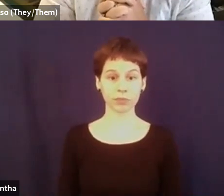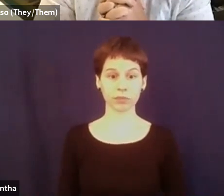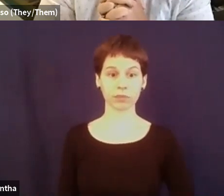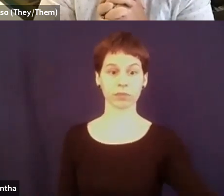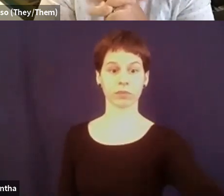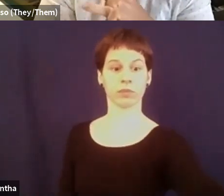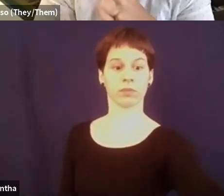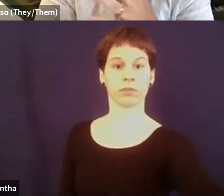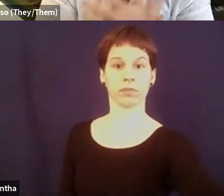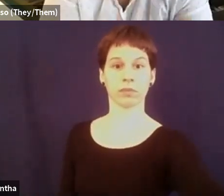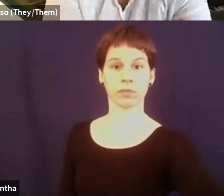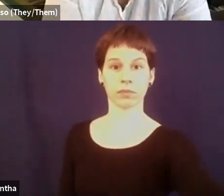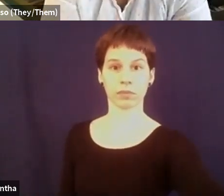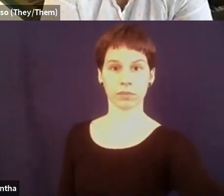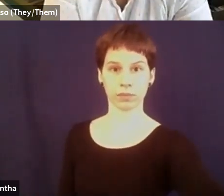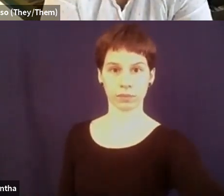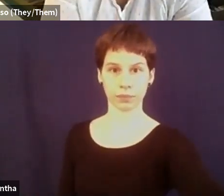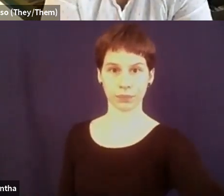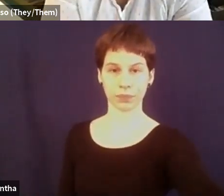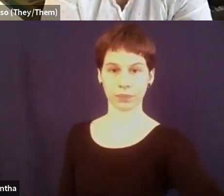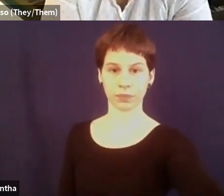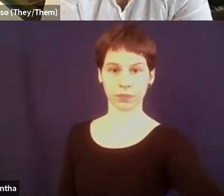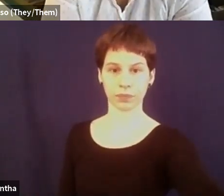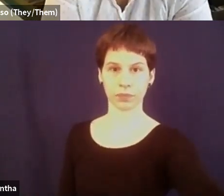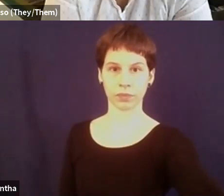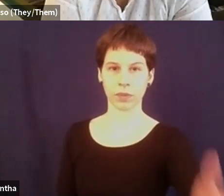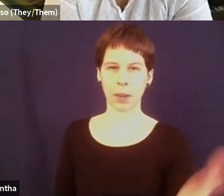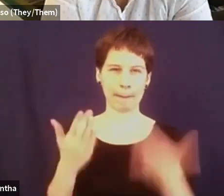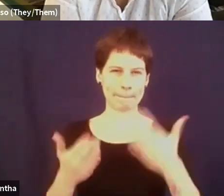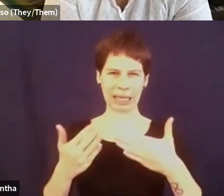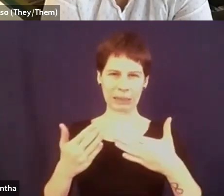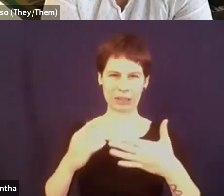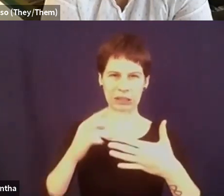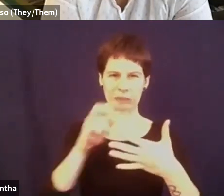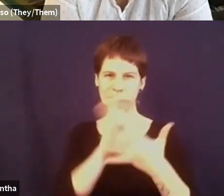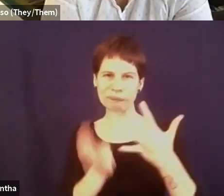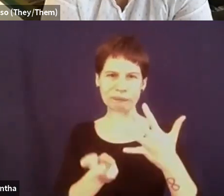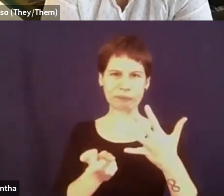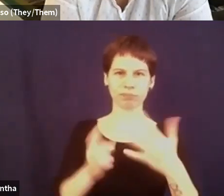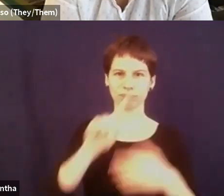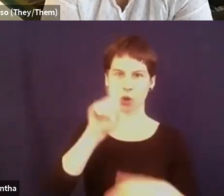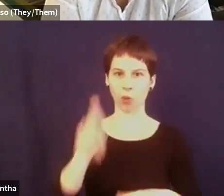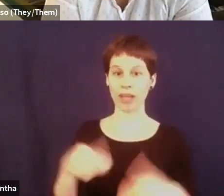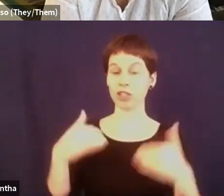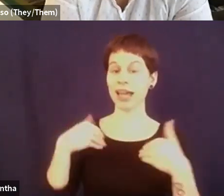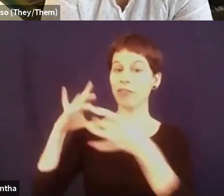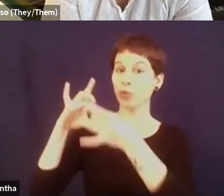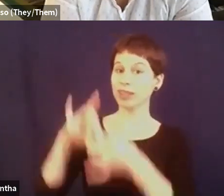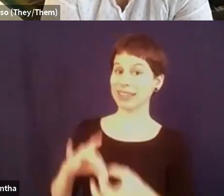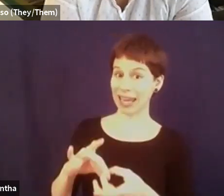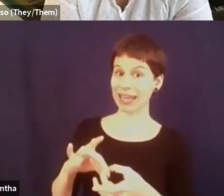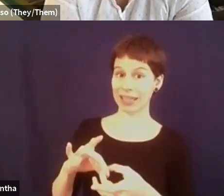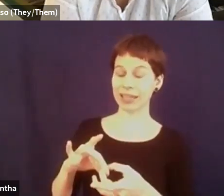Okay. I might jump ahead in questions because we have a related